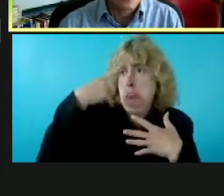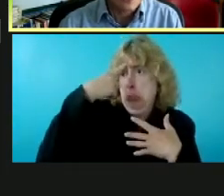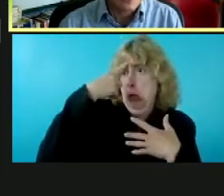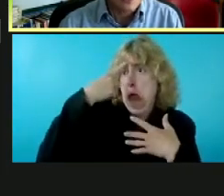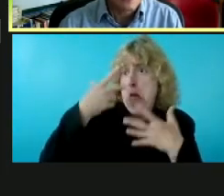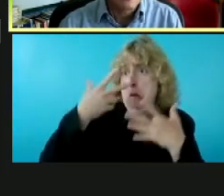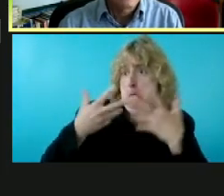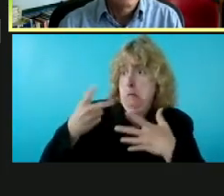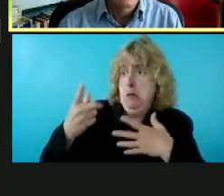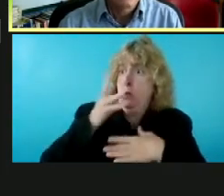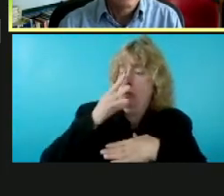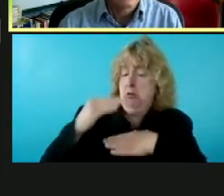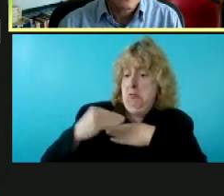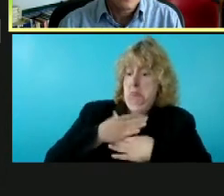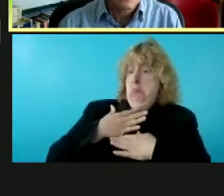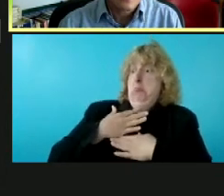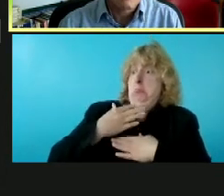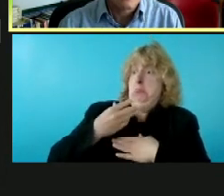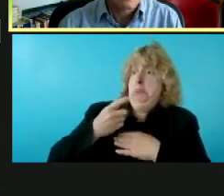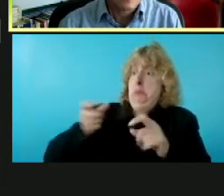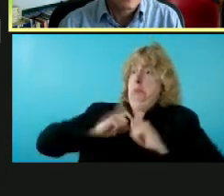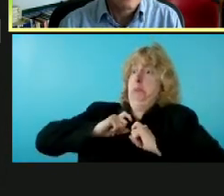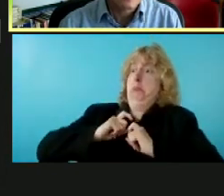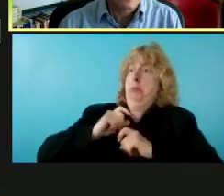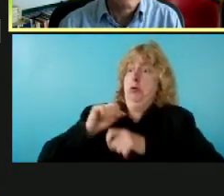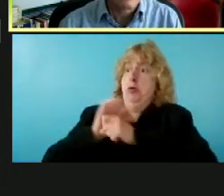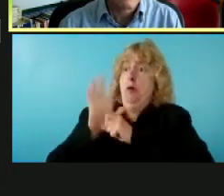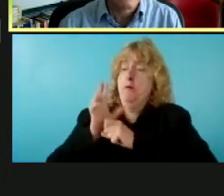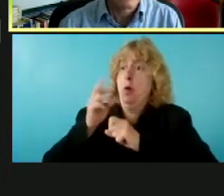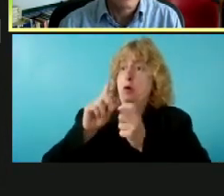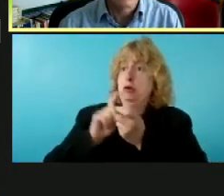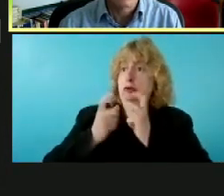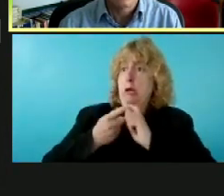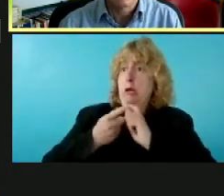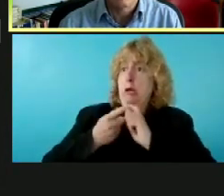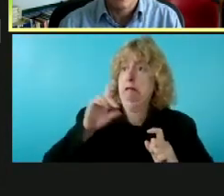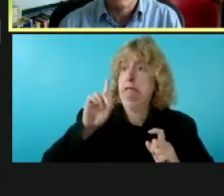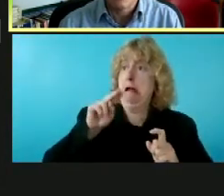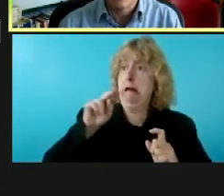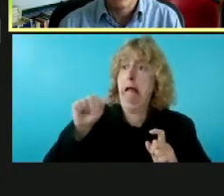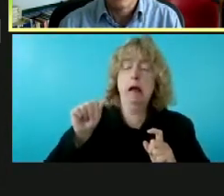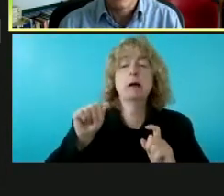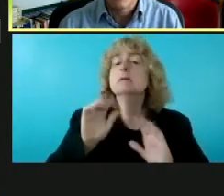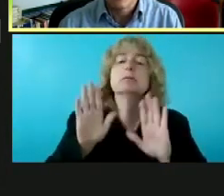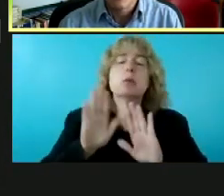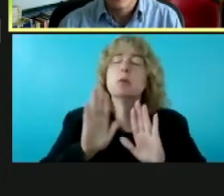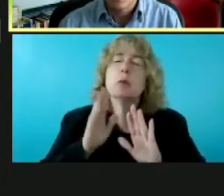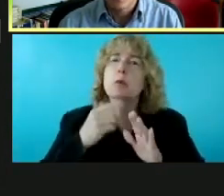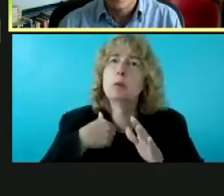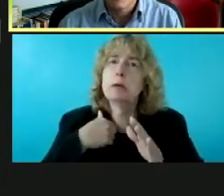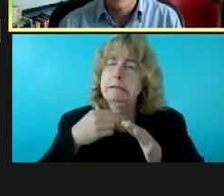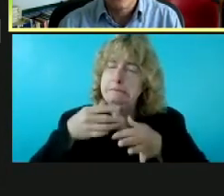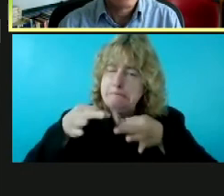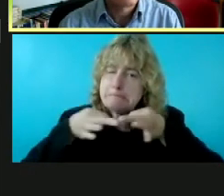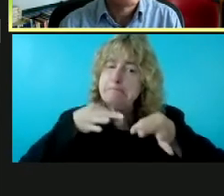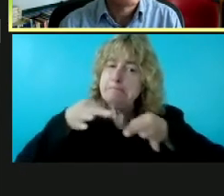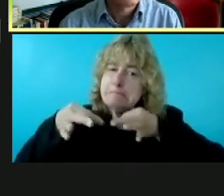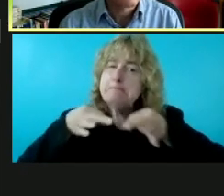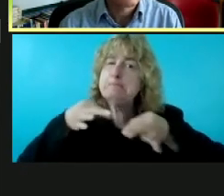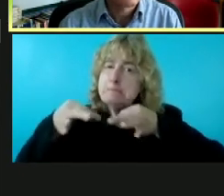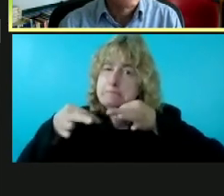their DNA. So we created examples of how to have conversations around these specific